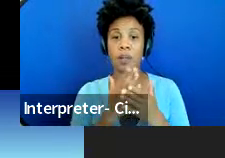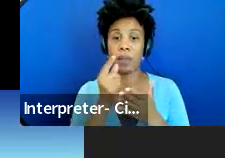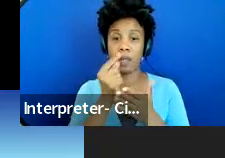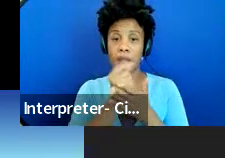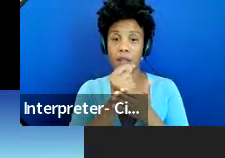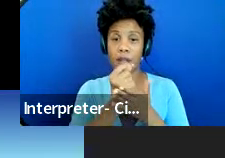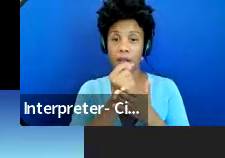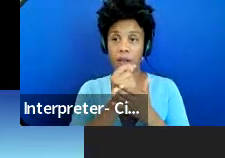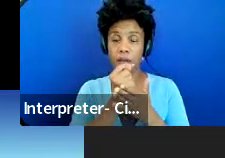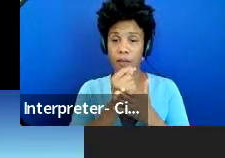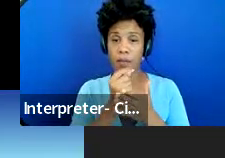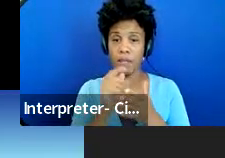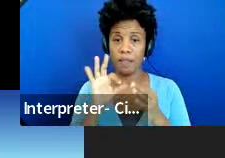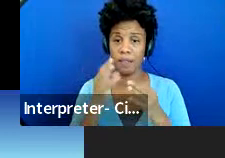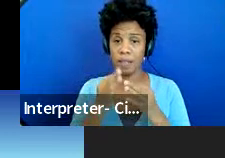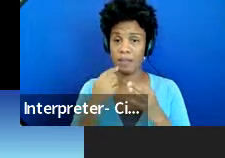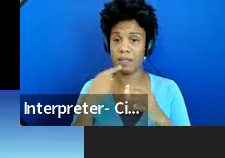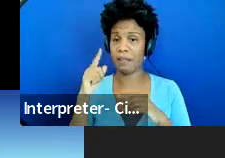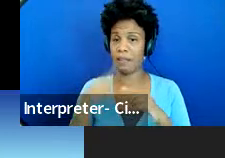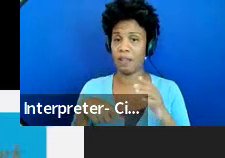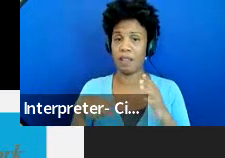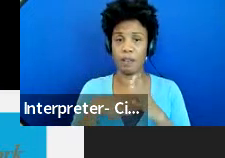that was often recommended.